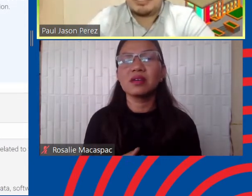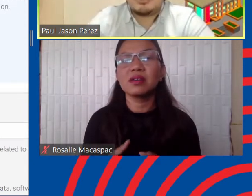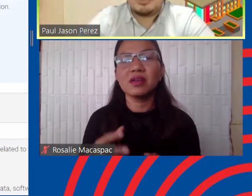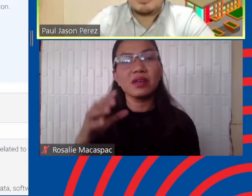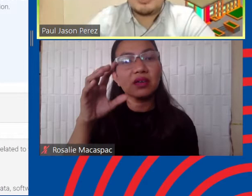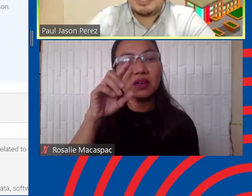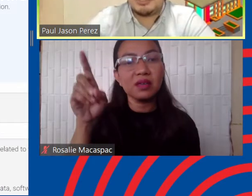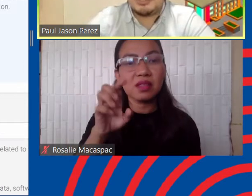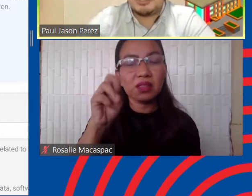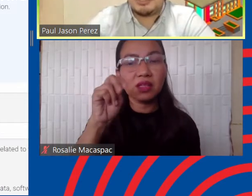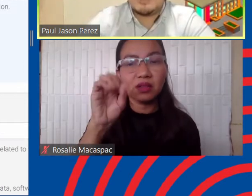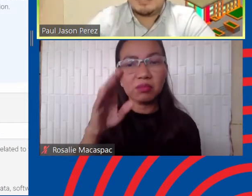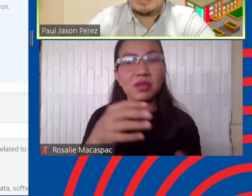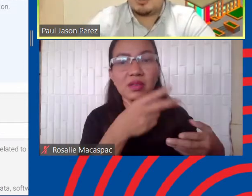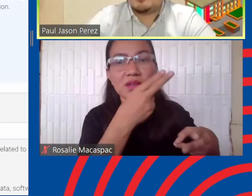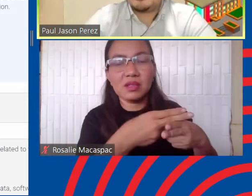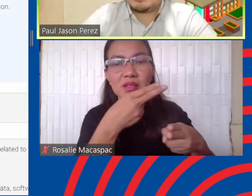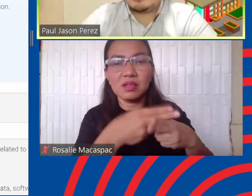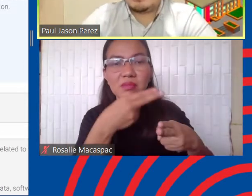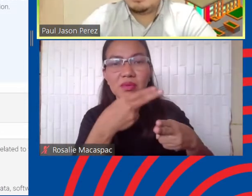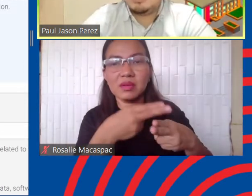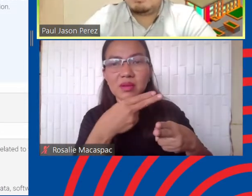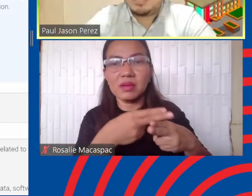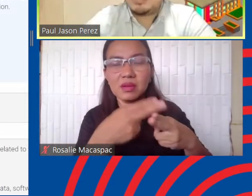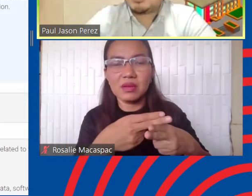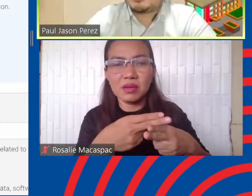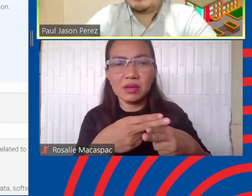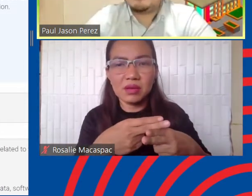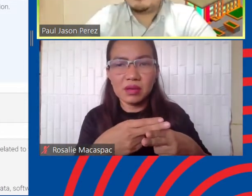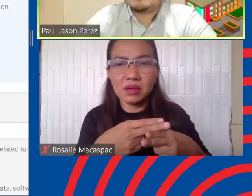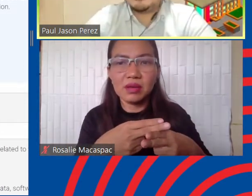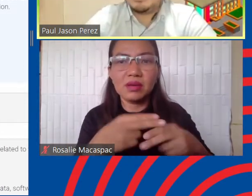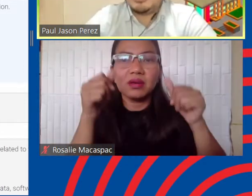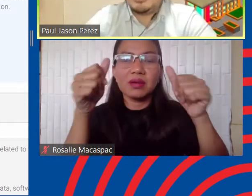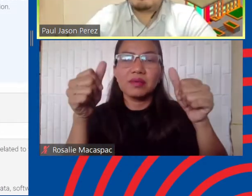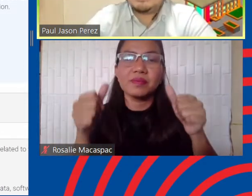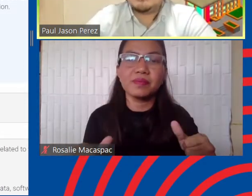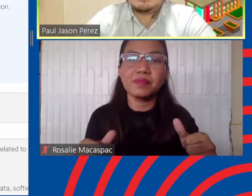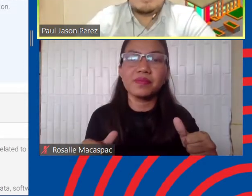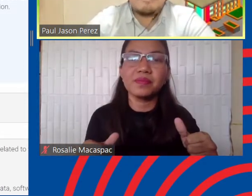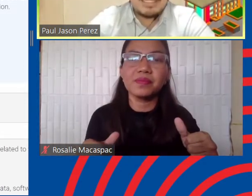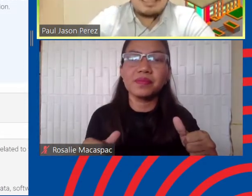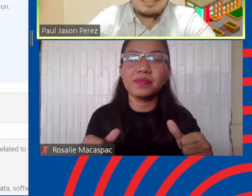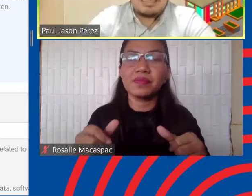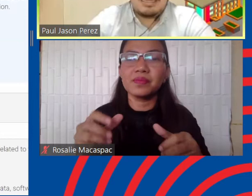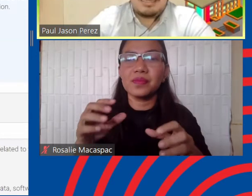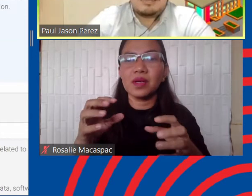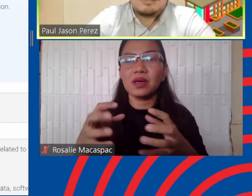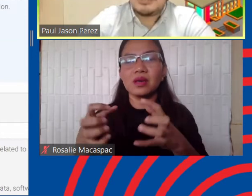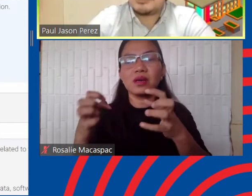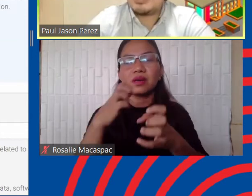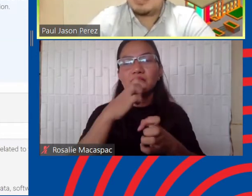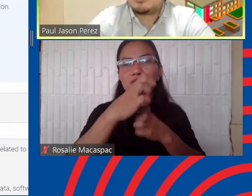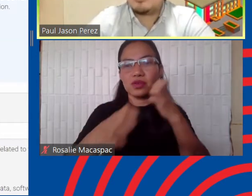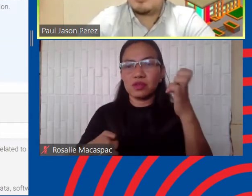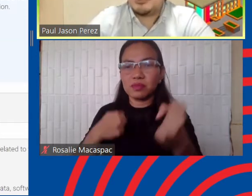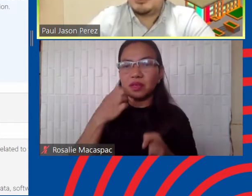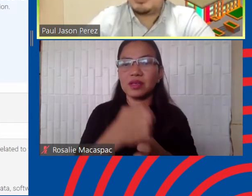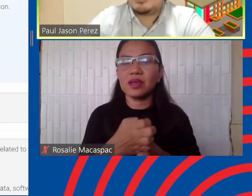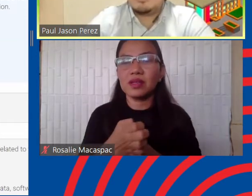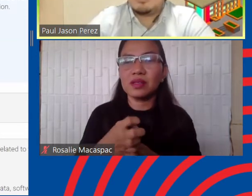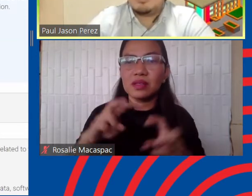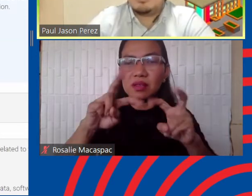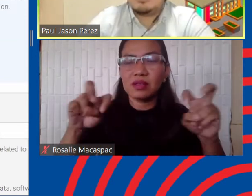after Zenodotus. Zenodo is hosted by CERN, no, the European Research Center